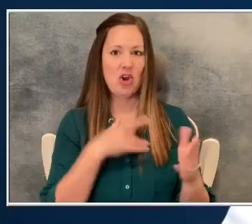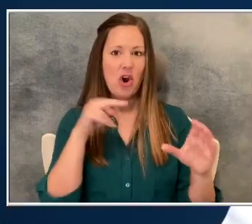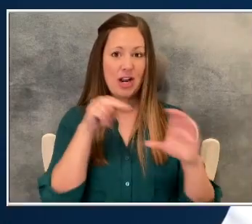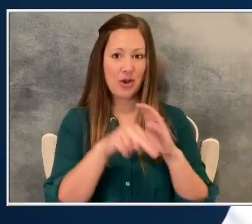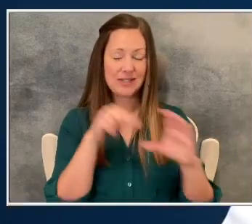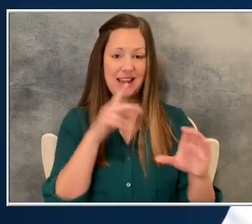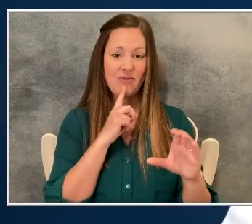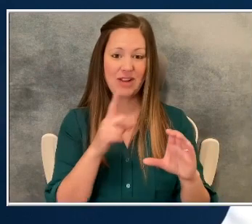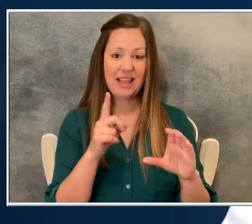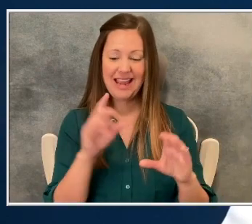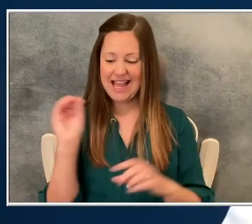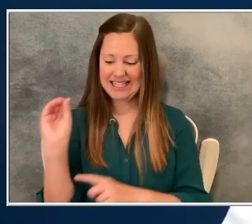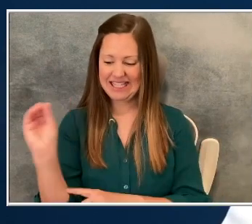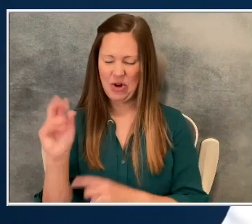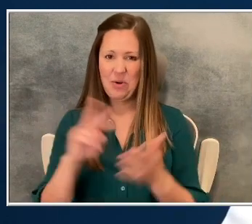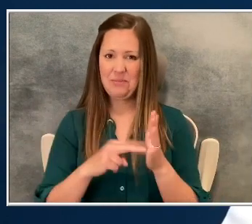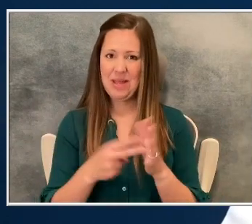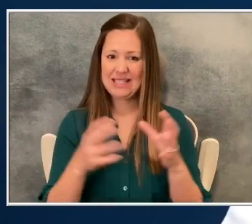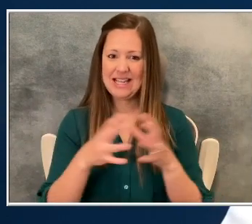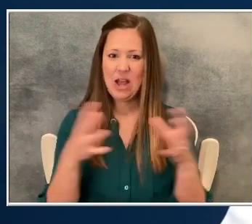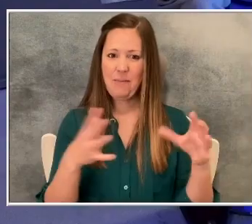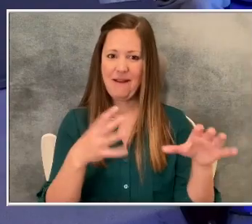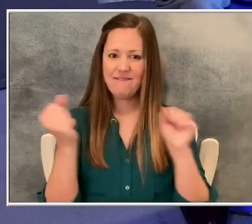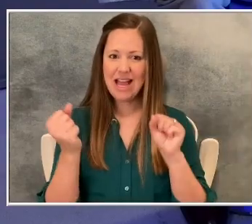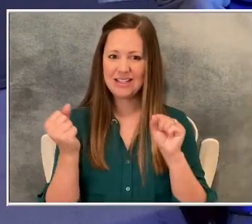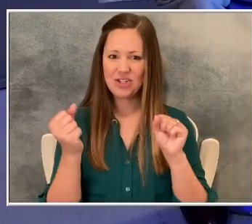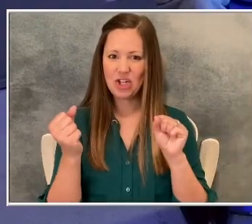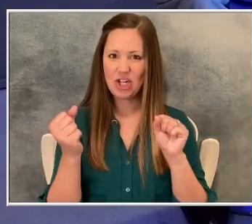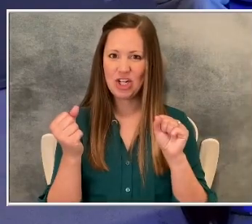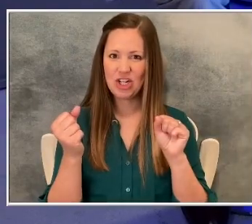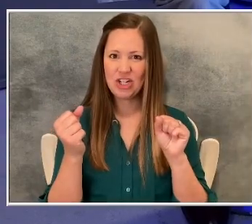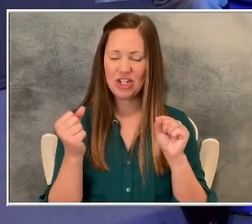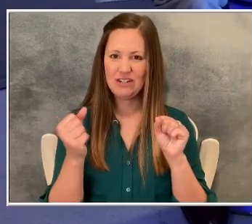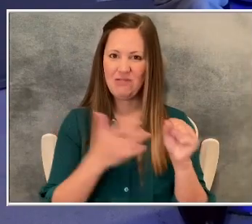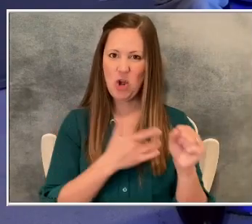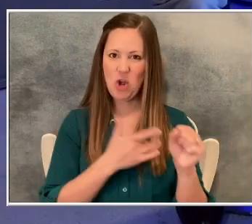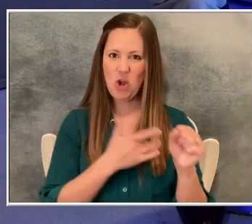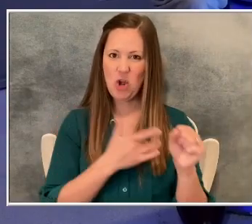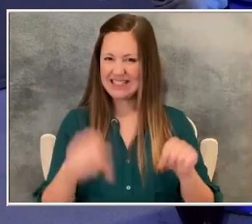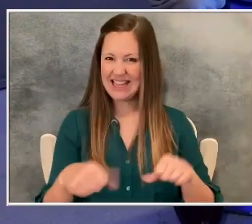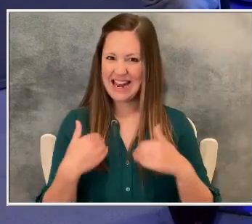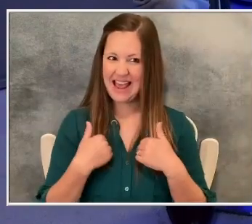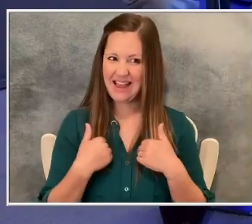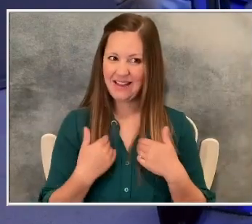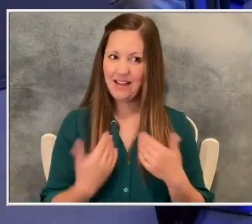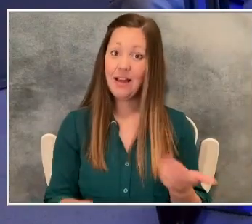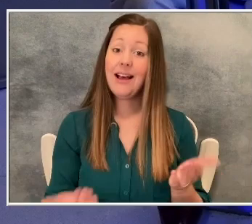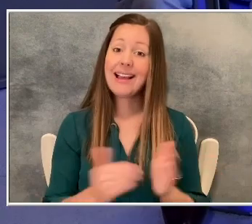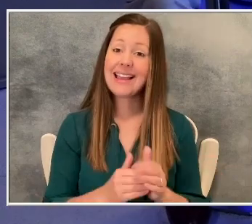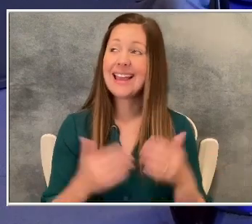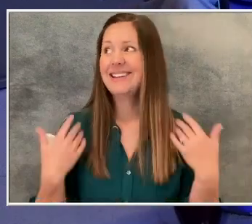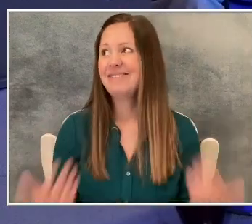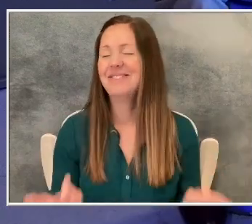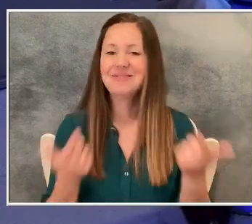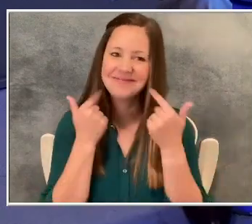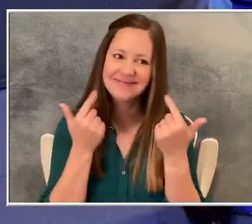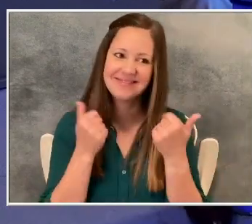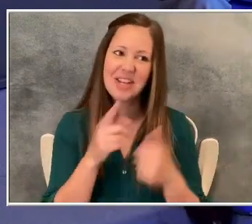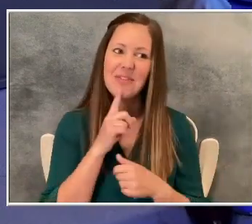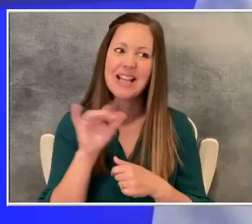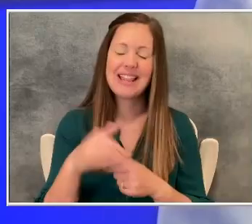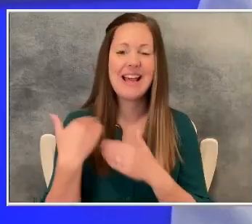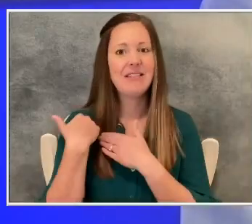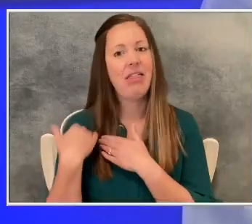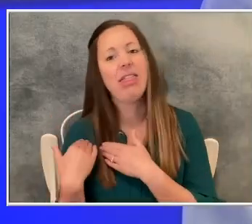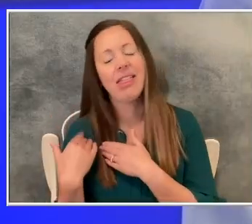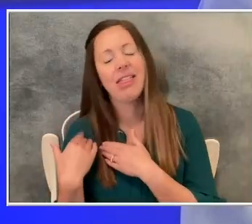0, how much vascular disease do you think you can have? Well, again, A conversation it's with a the doctor. loaded question. Yeah. But basically,